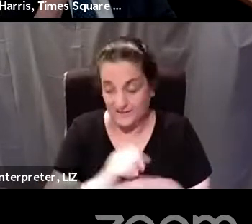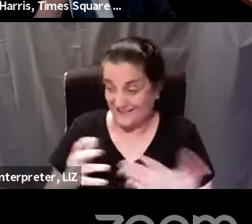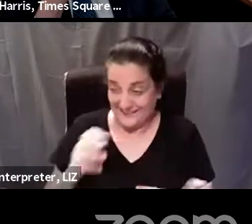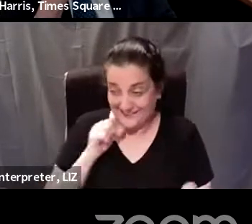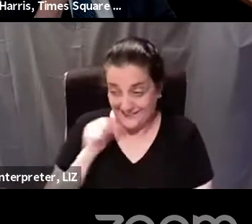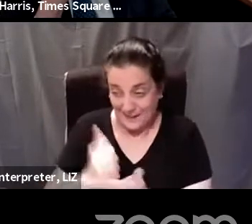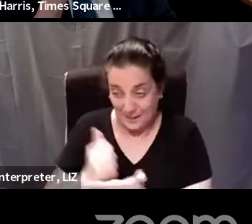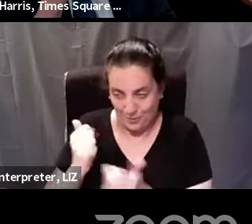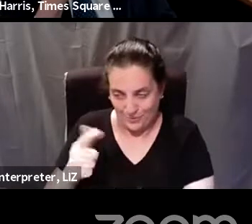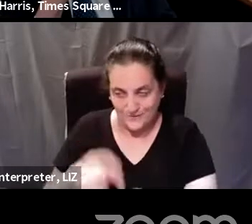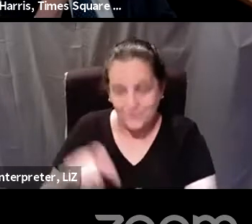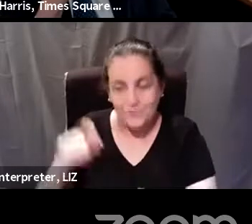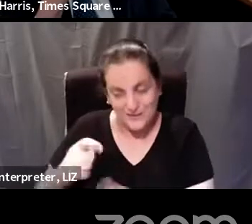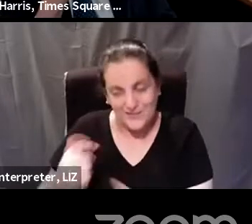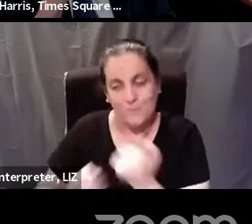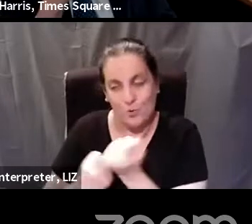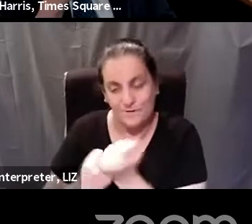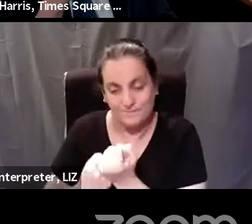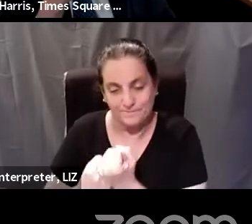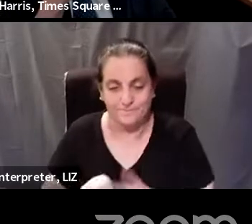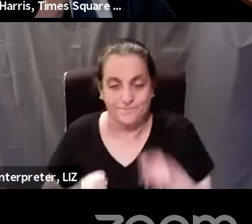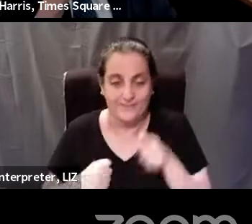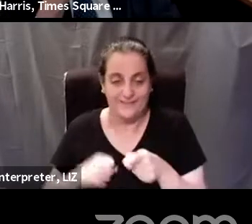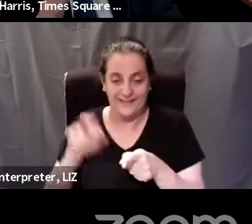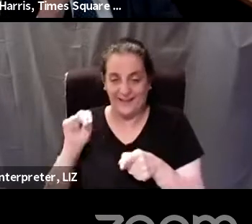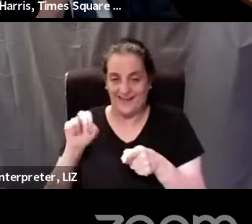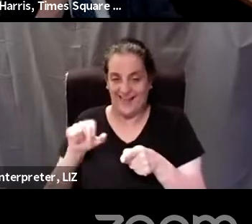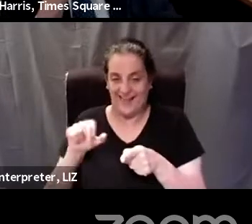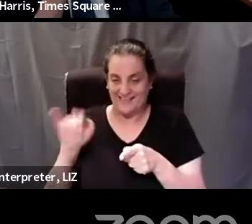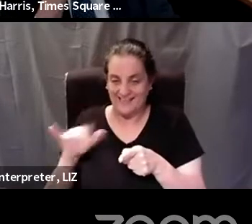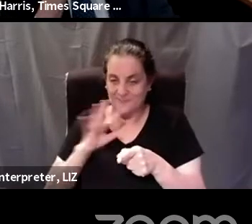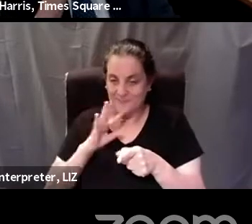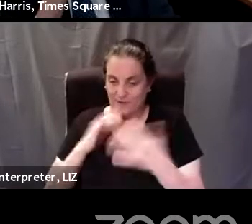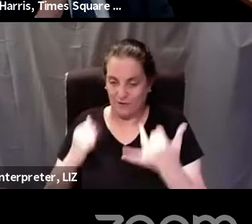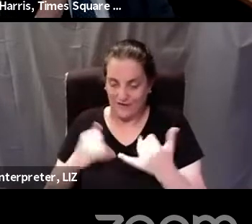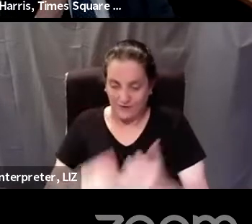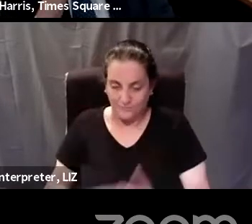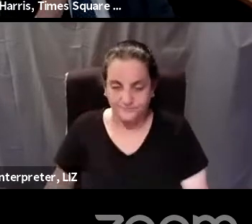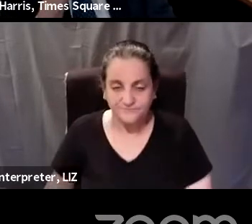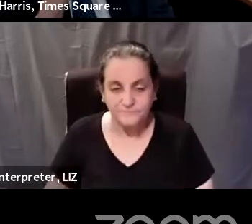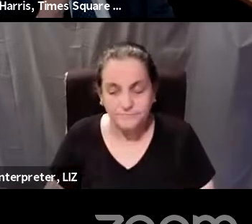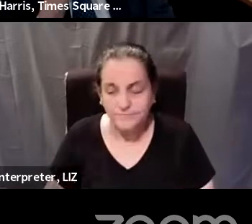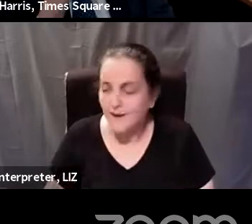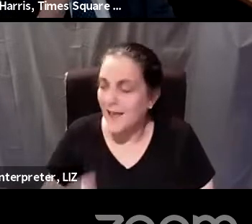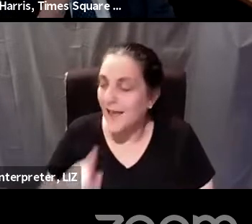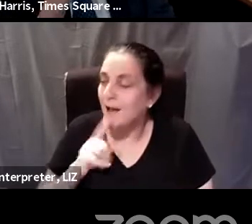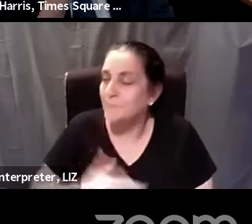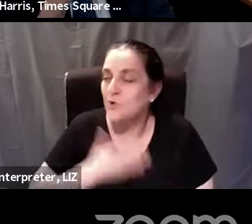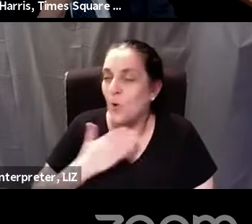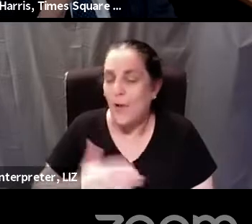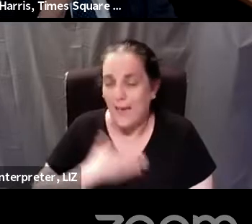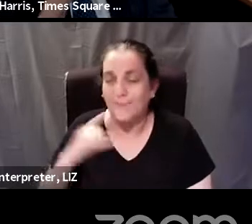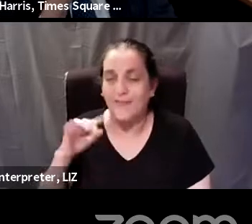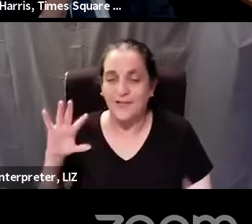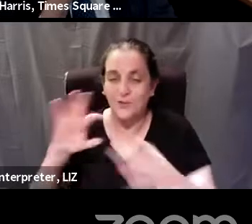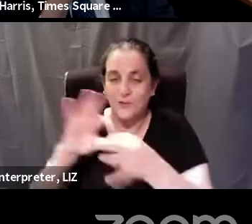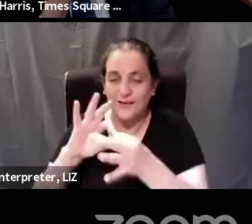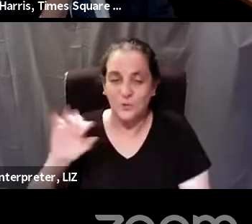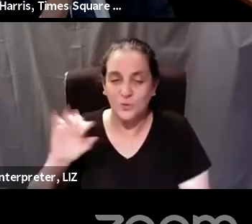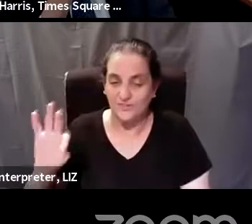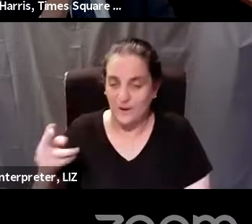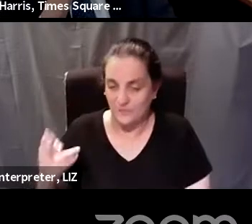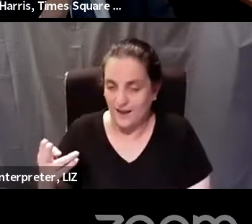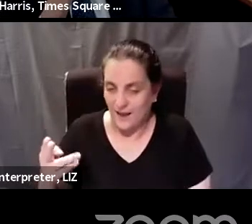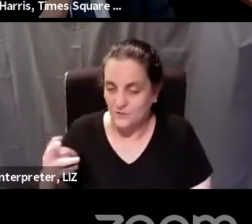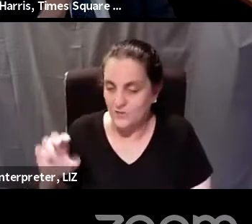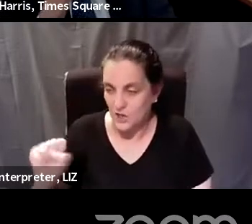much, Nancy. I just wanted to I'm so grateful that you've connected with Fountain House Shams, because I really do think